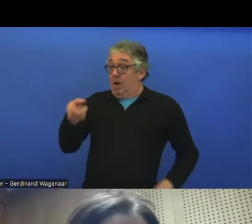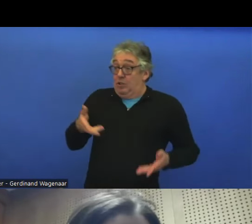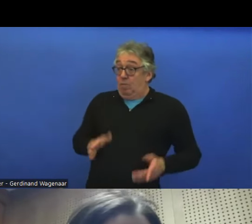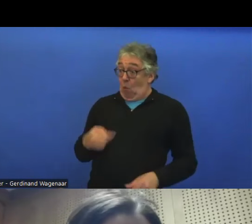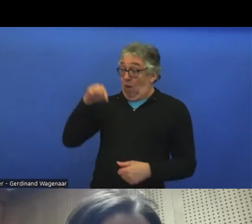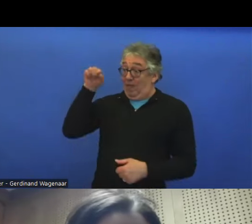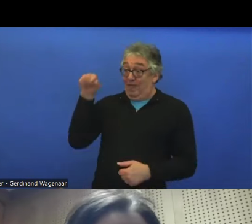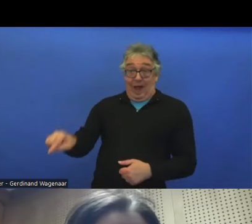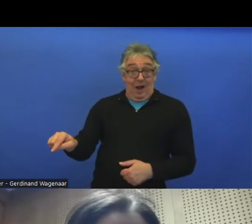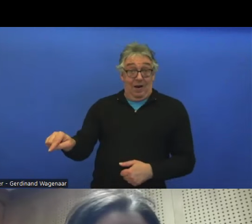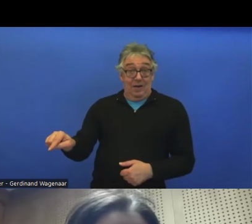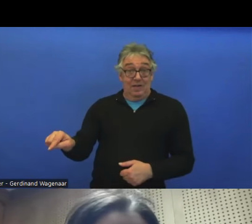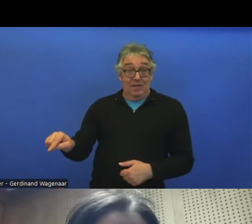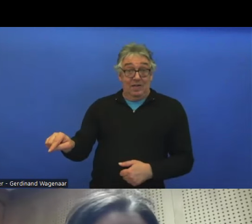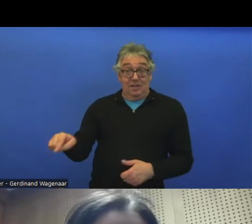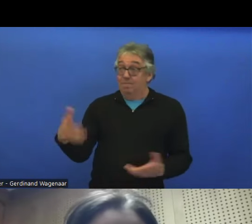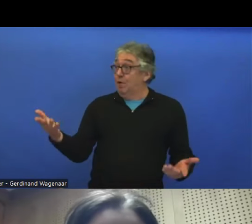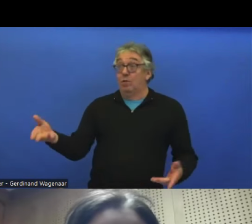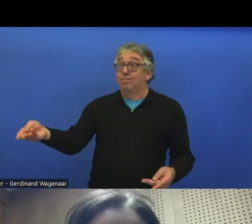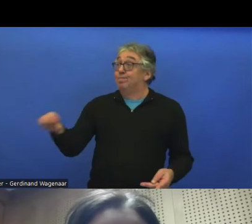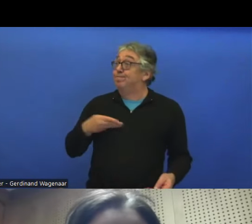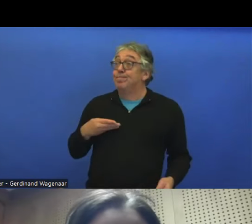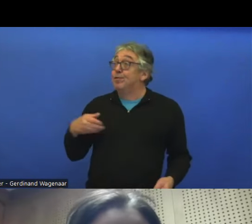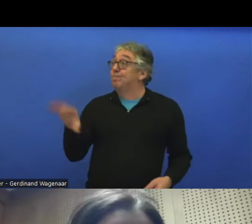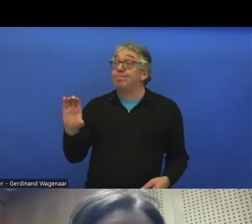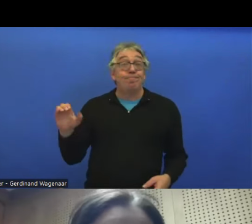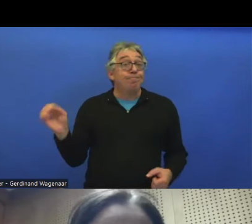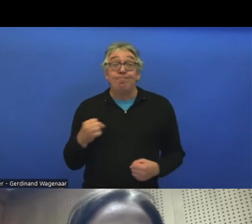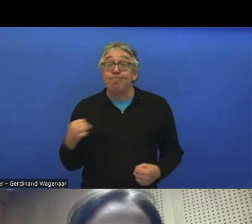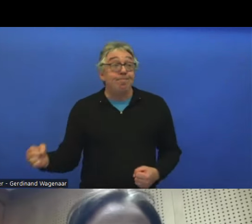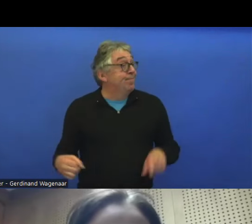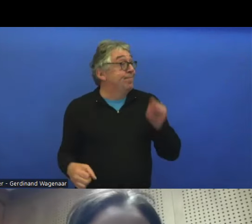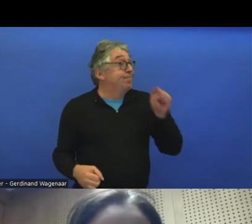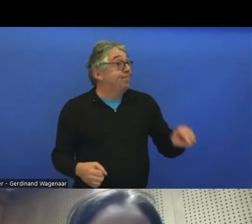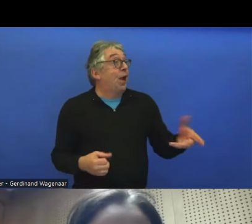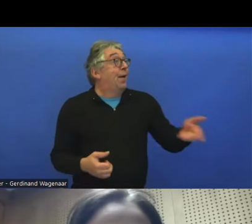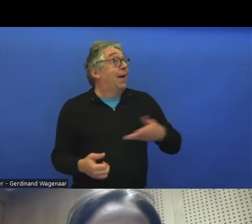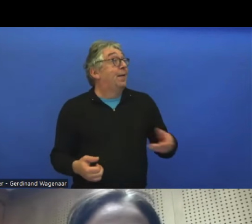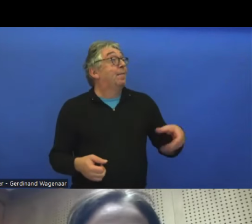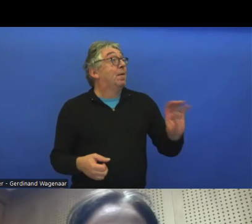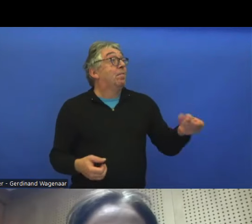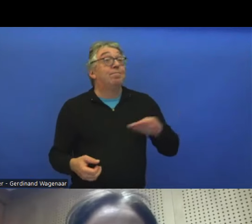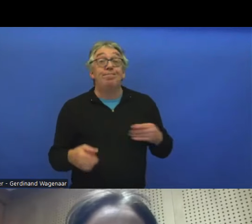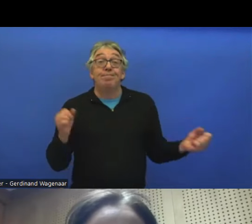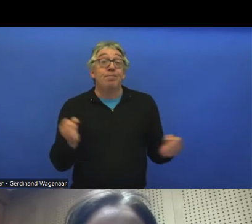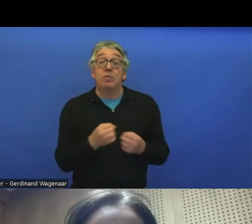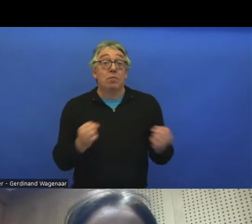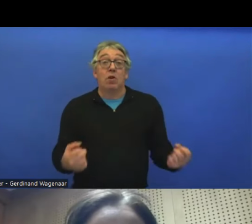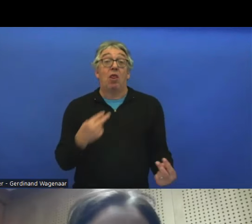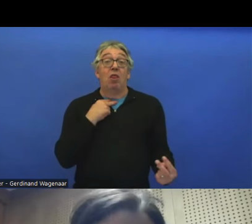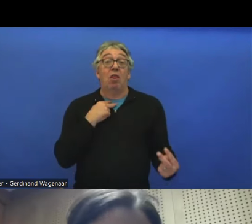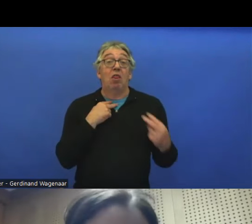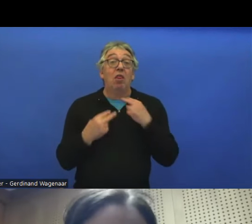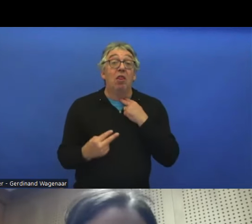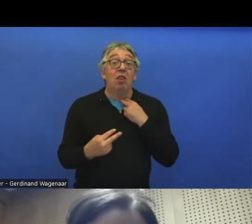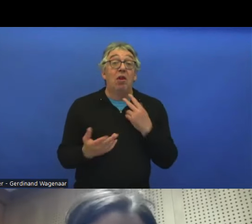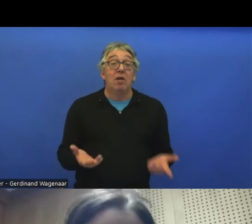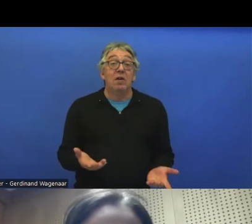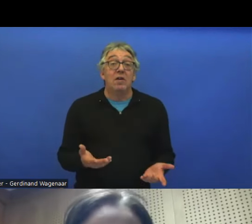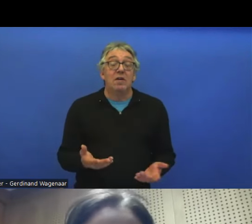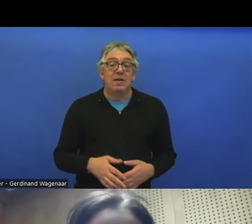laws, actually the child does not have access to either nationality. So then we speak